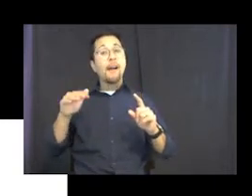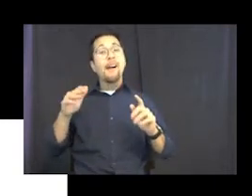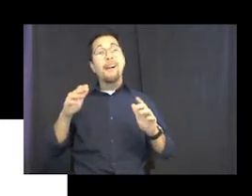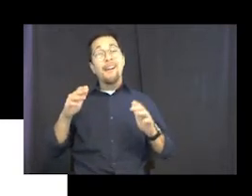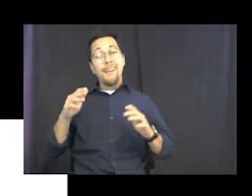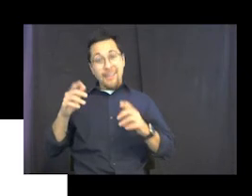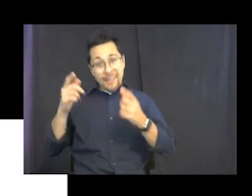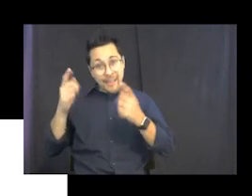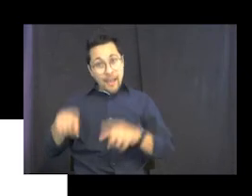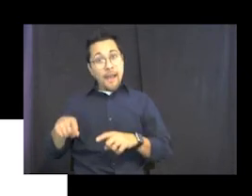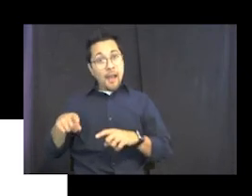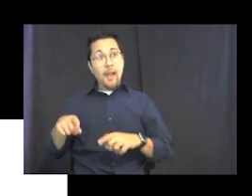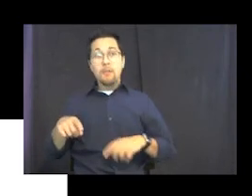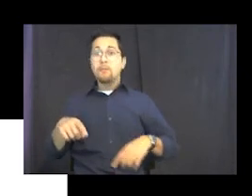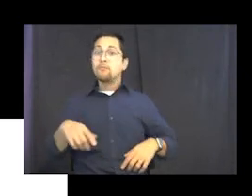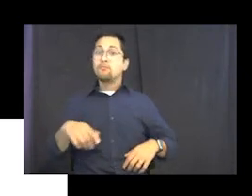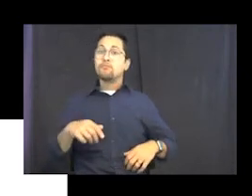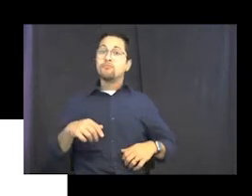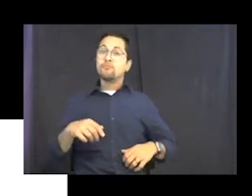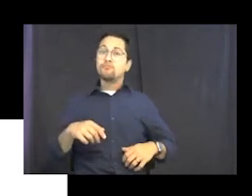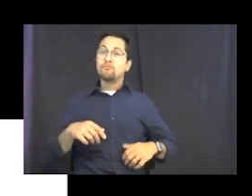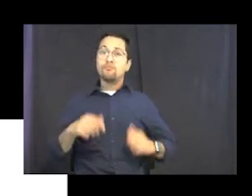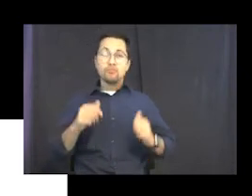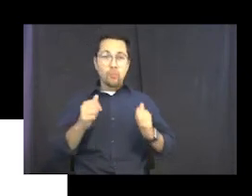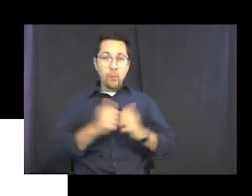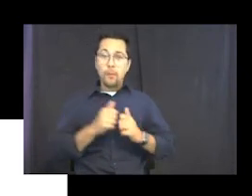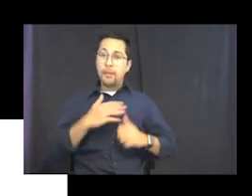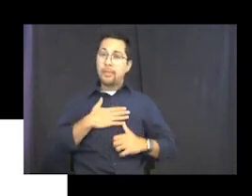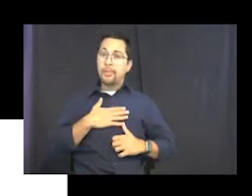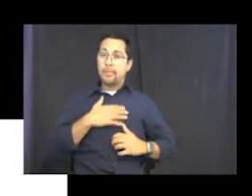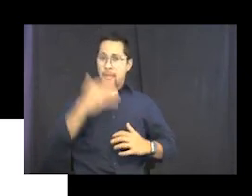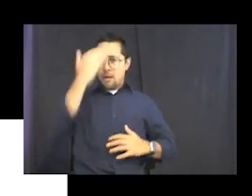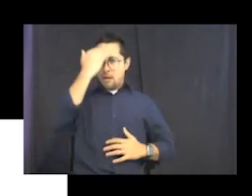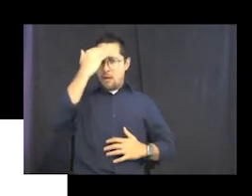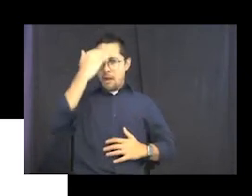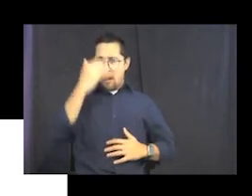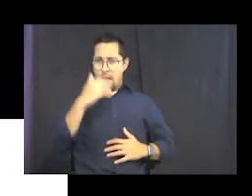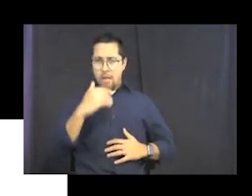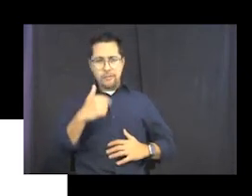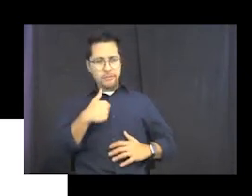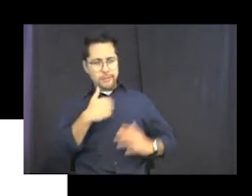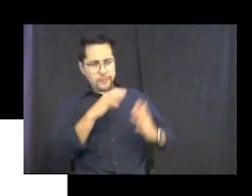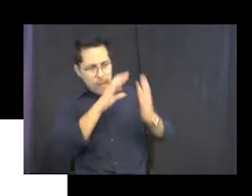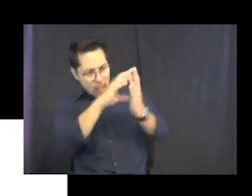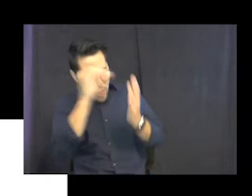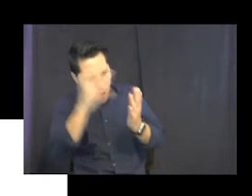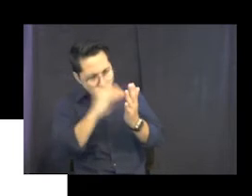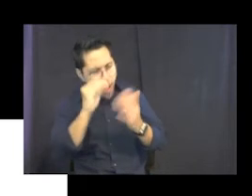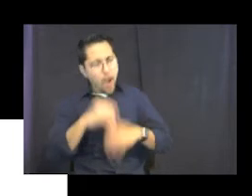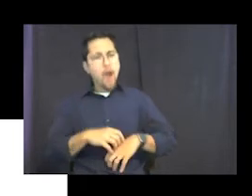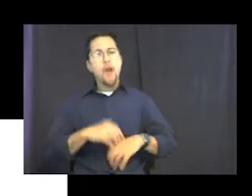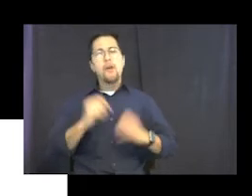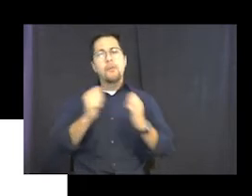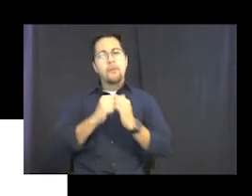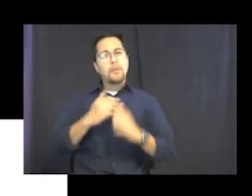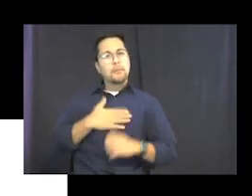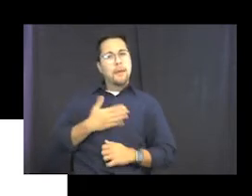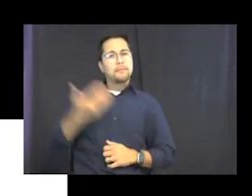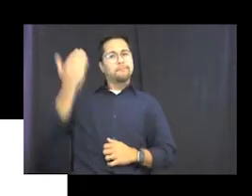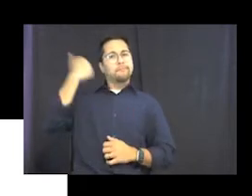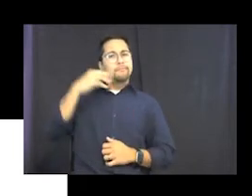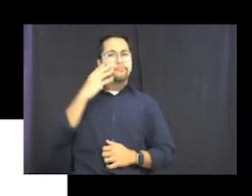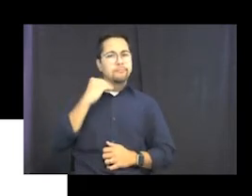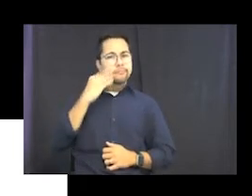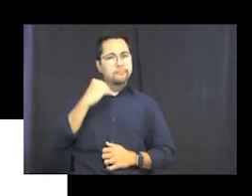that through the knowledge that I had obtained through past experiences